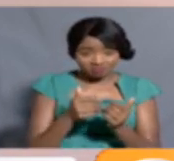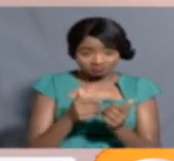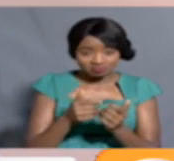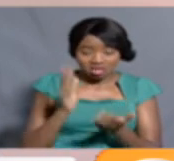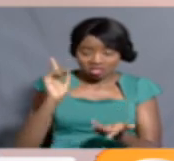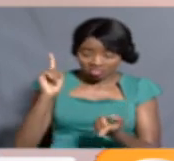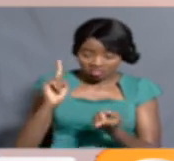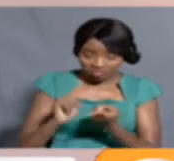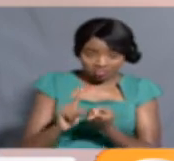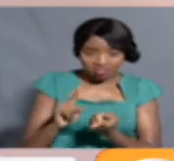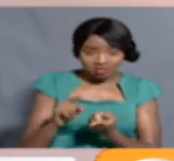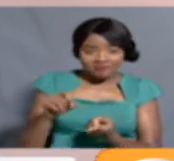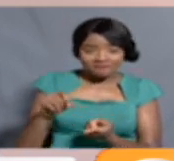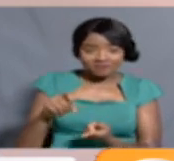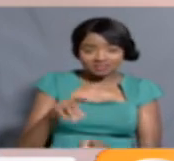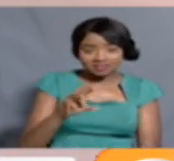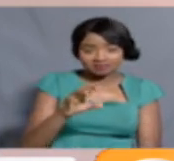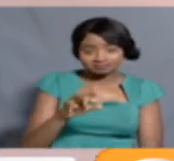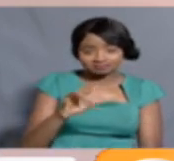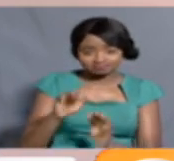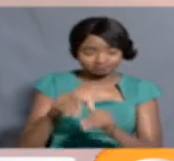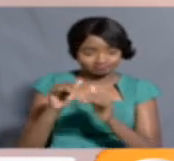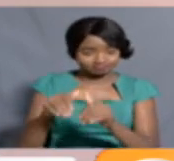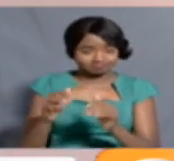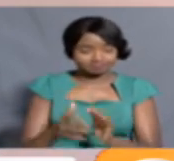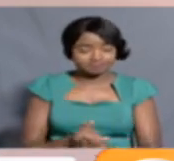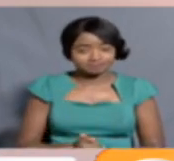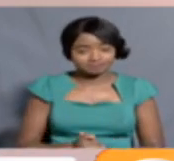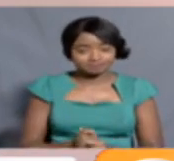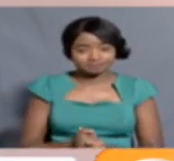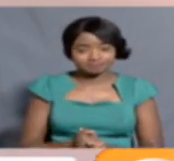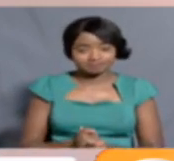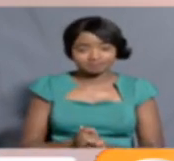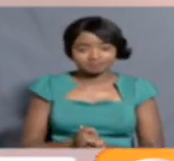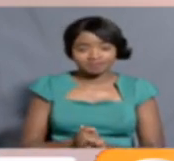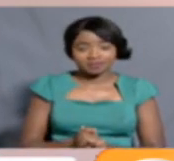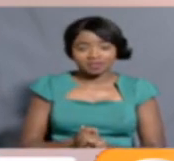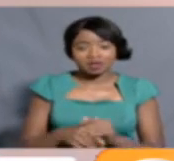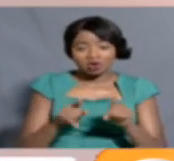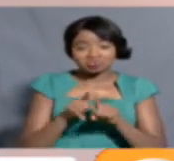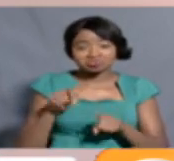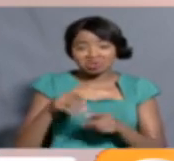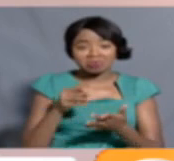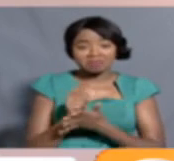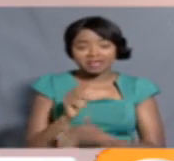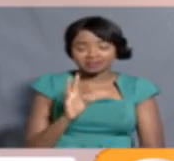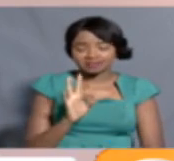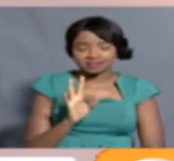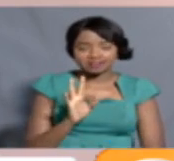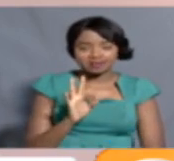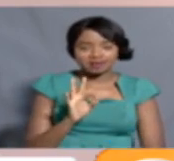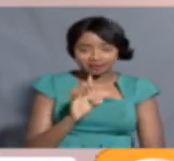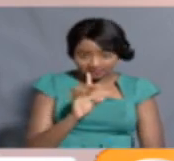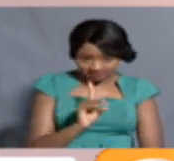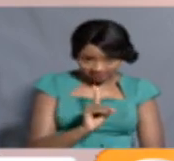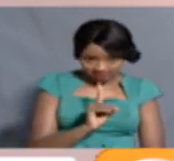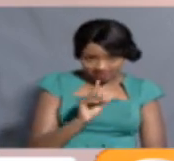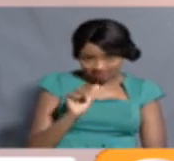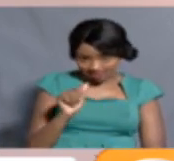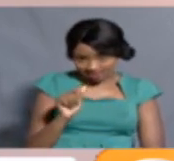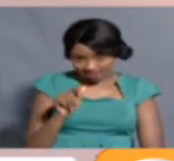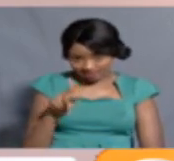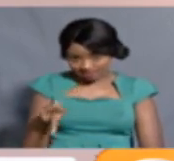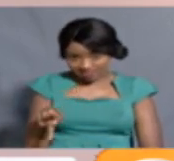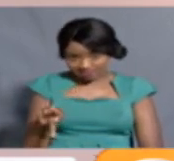The fertilizer itself was of low grade quality. Right now, they're buying something like DAP at about 5,000 shillings. It used to be